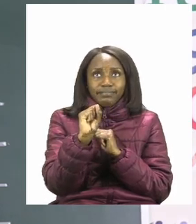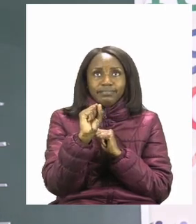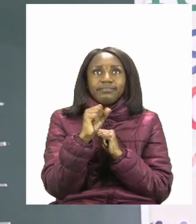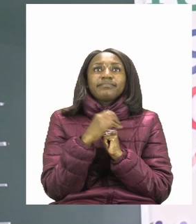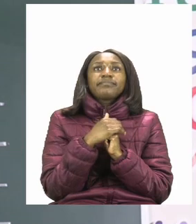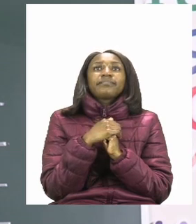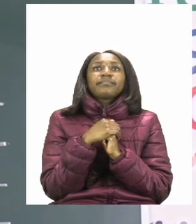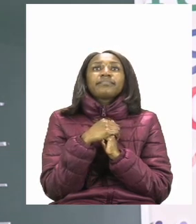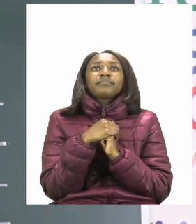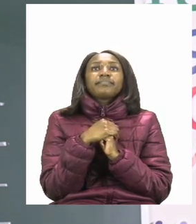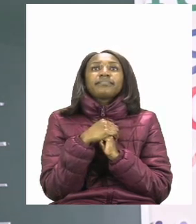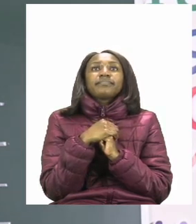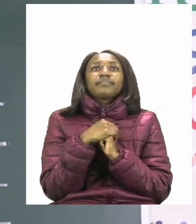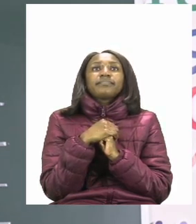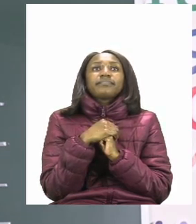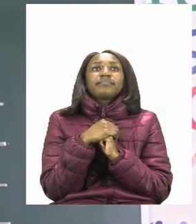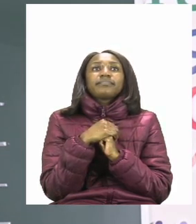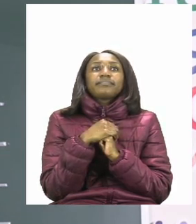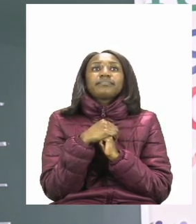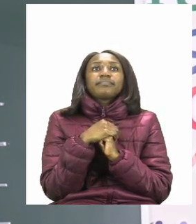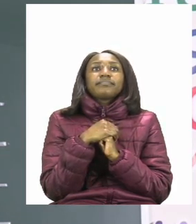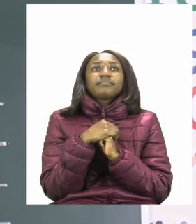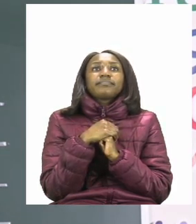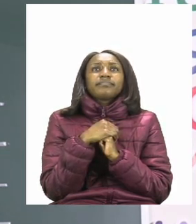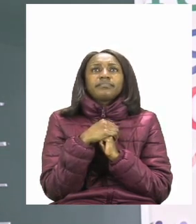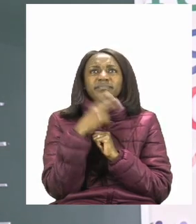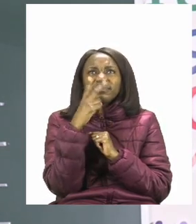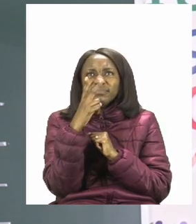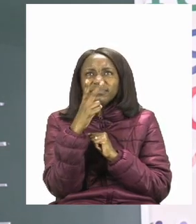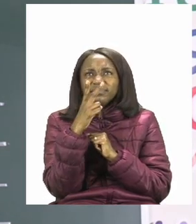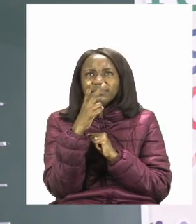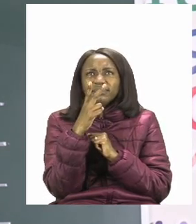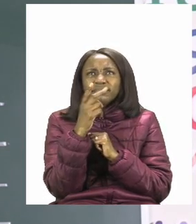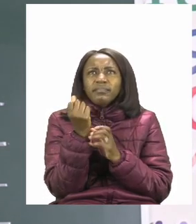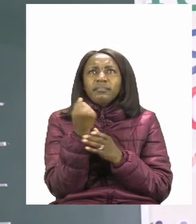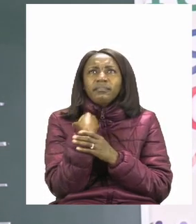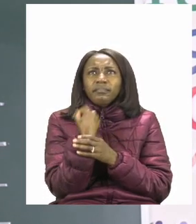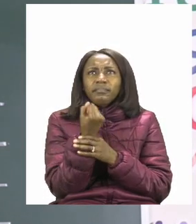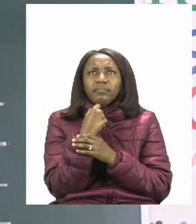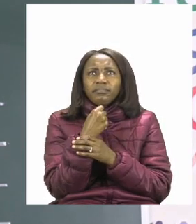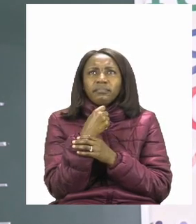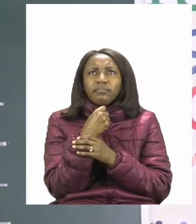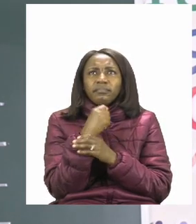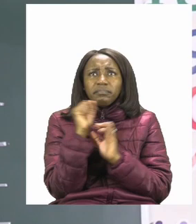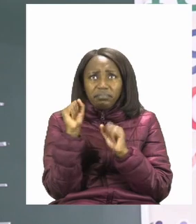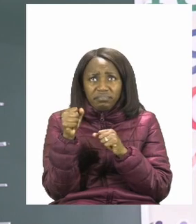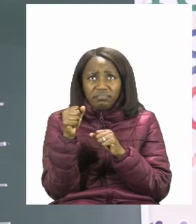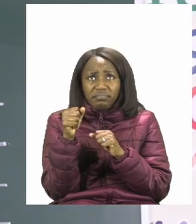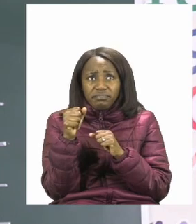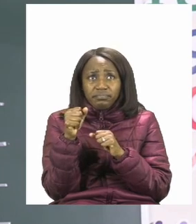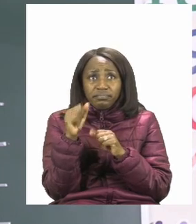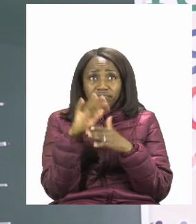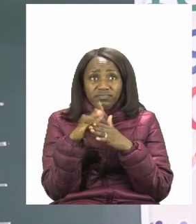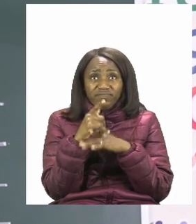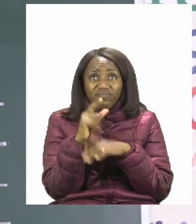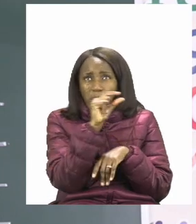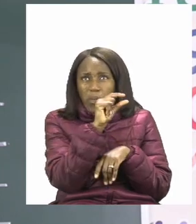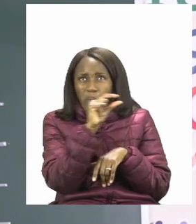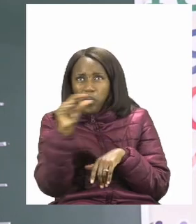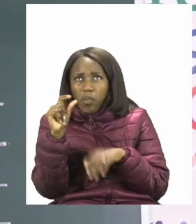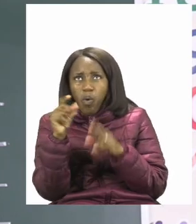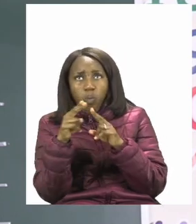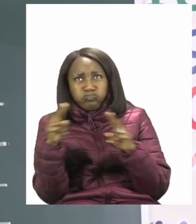Now, here is a question. Do you think the word football is going to fit? This is our word